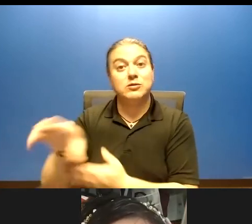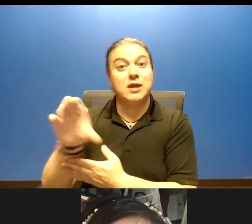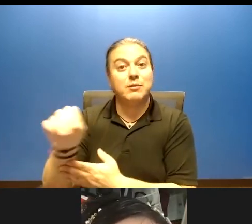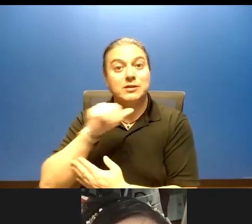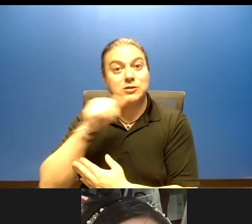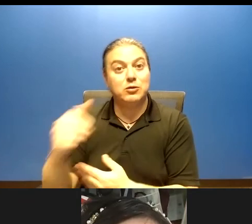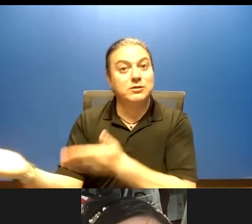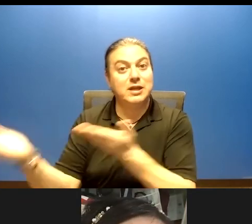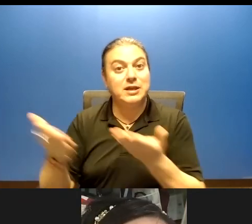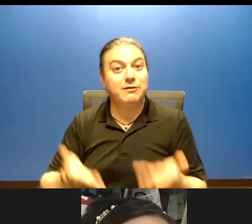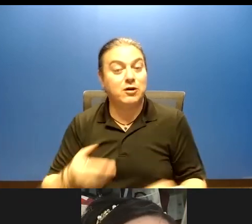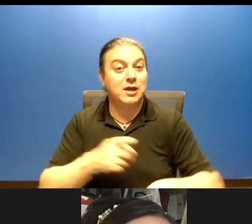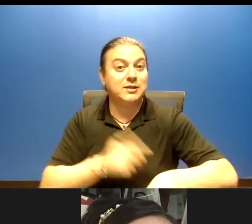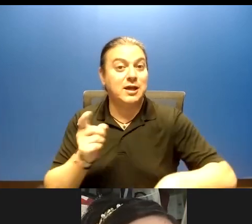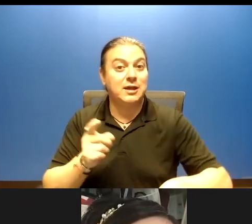myself.